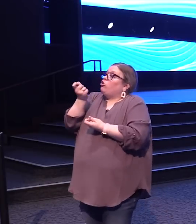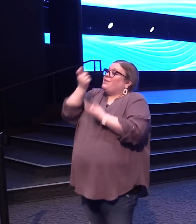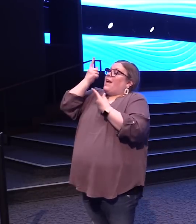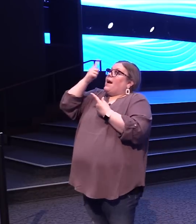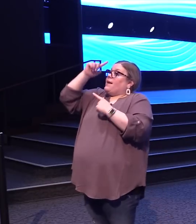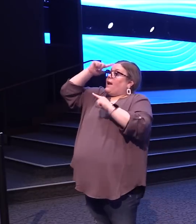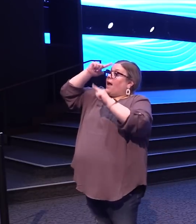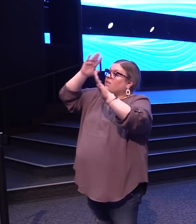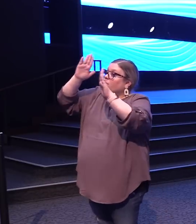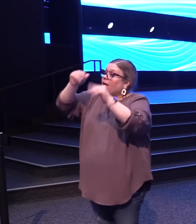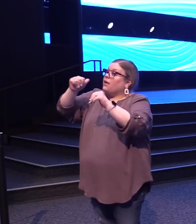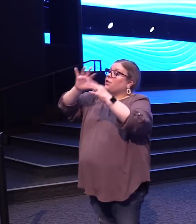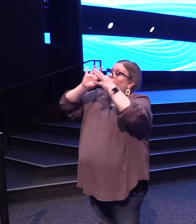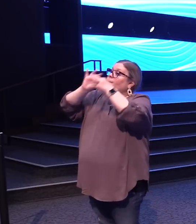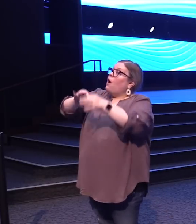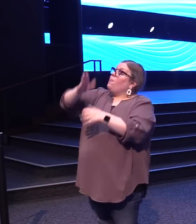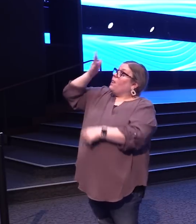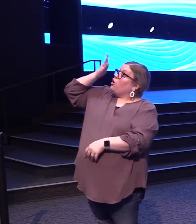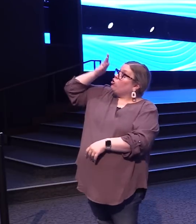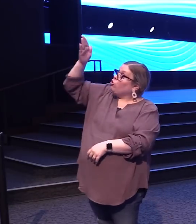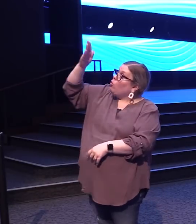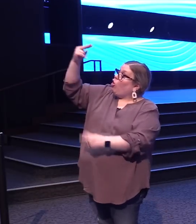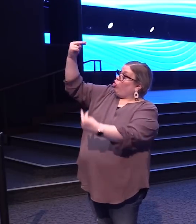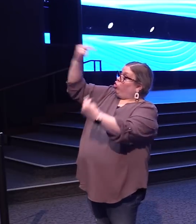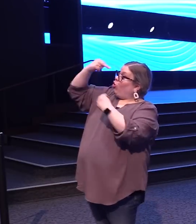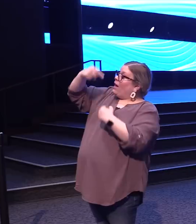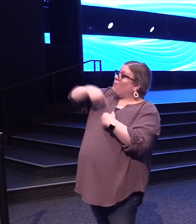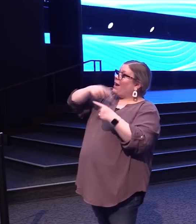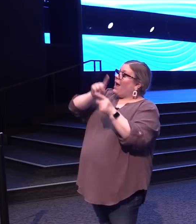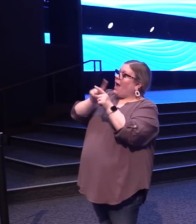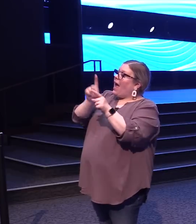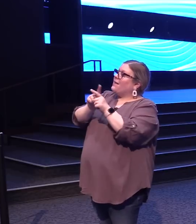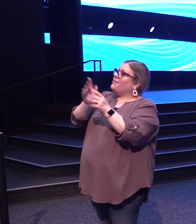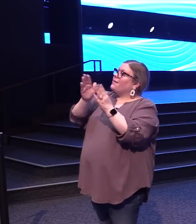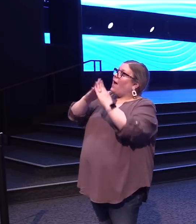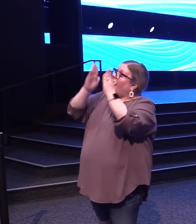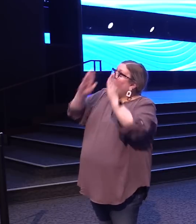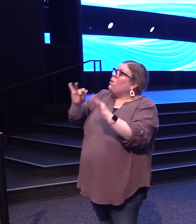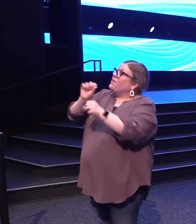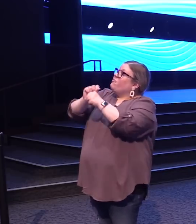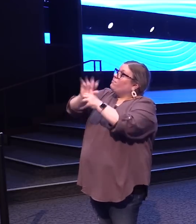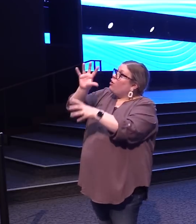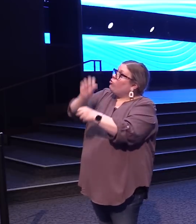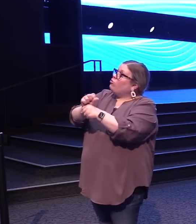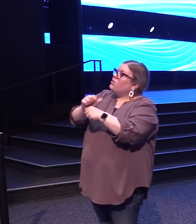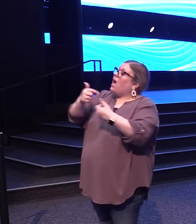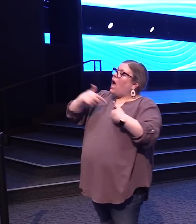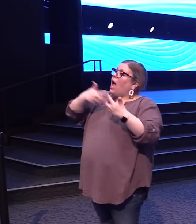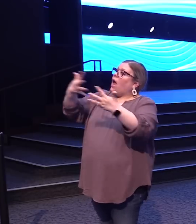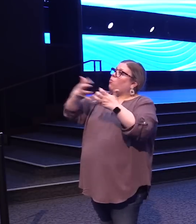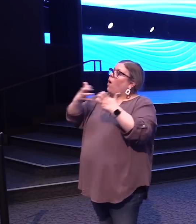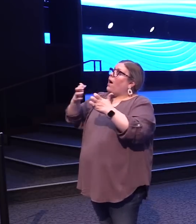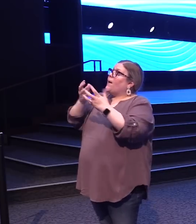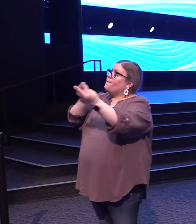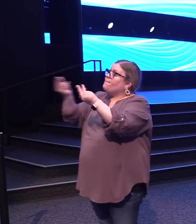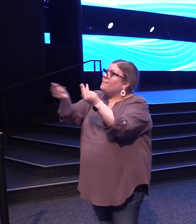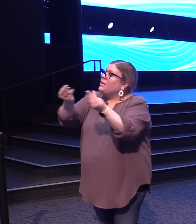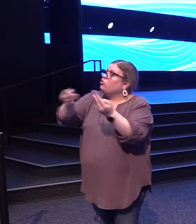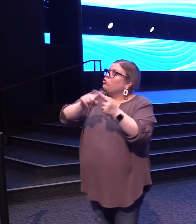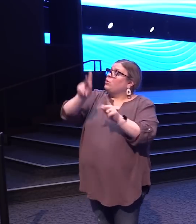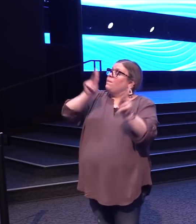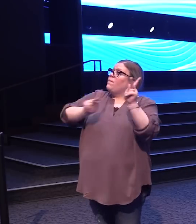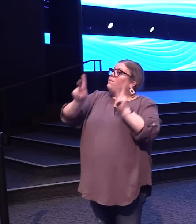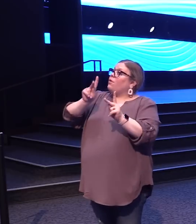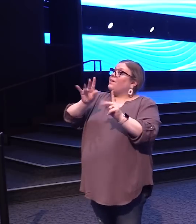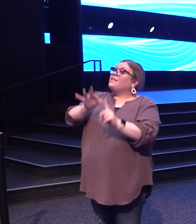understanding and expectation about the fact that you are looking at me as a house of miracles. I want to minister that those miracles, especially